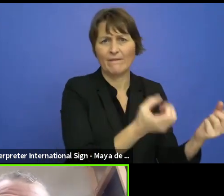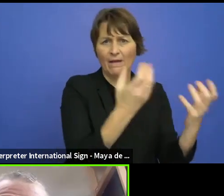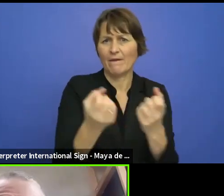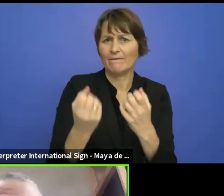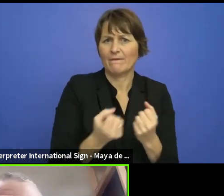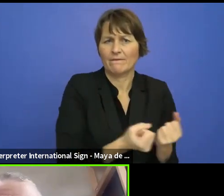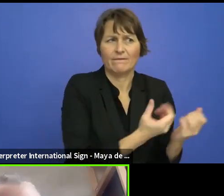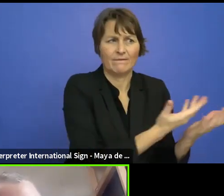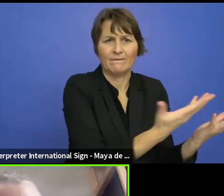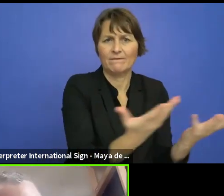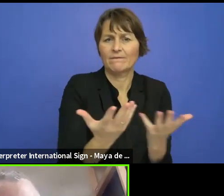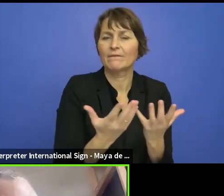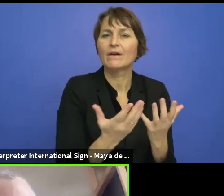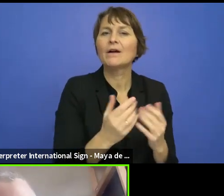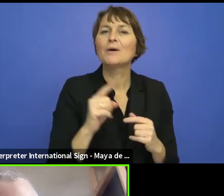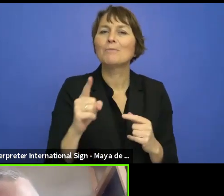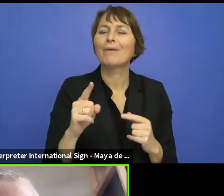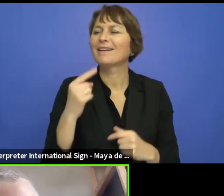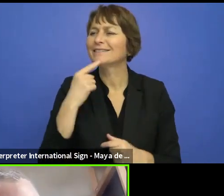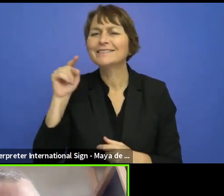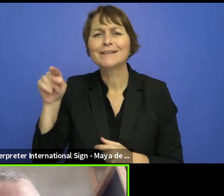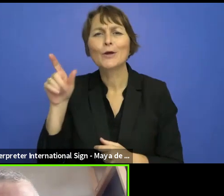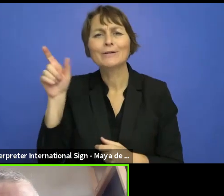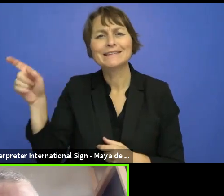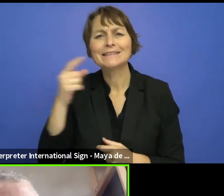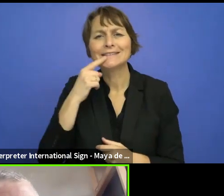this word gracefully, in grace.